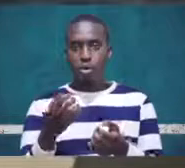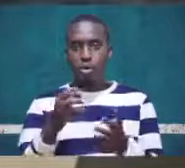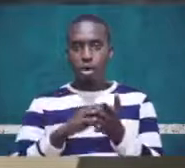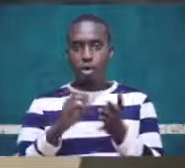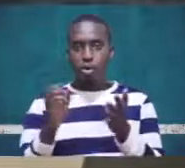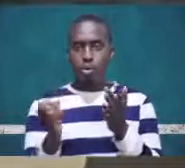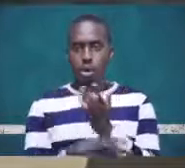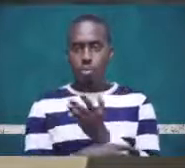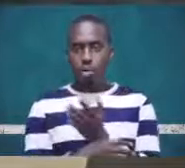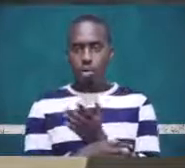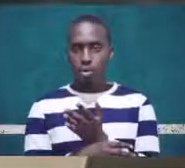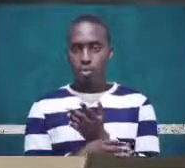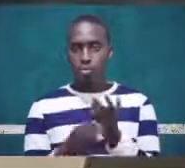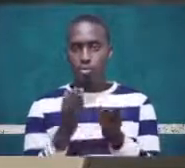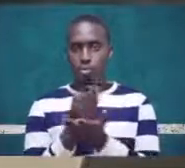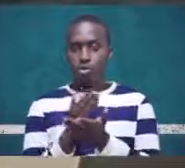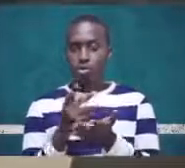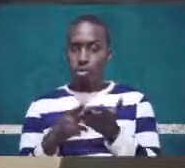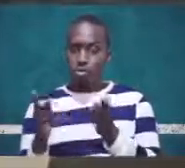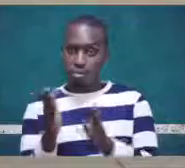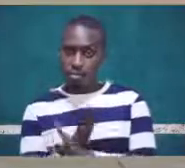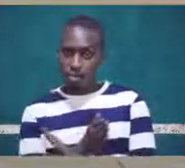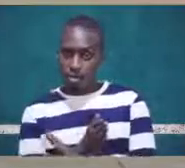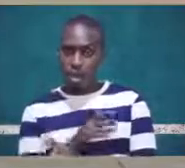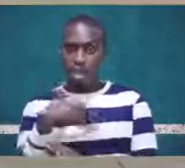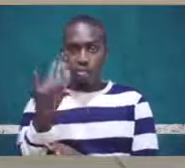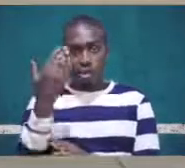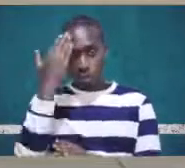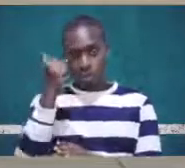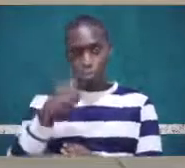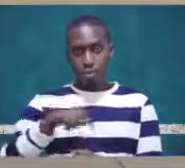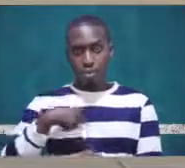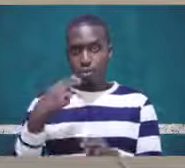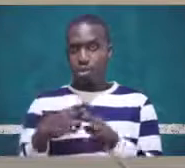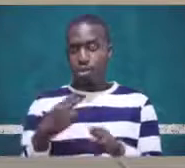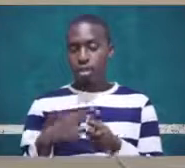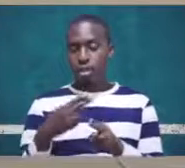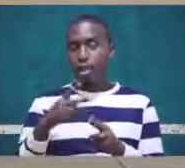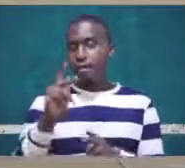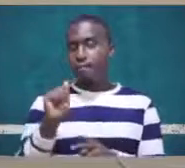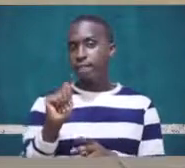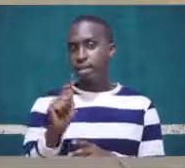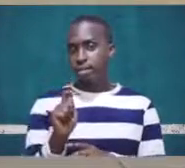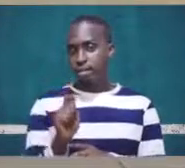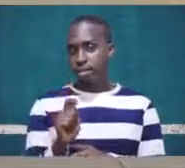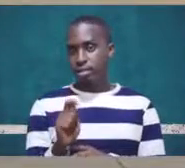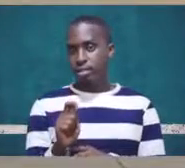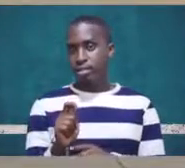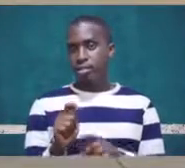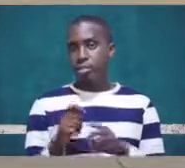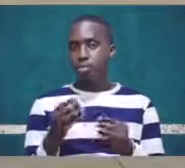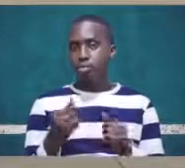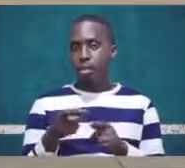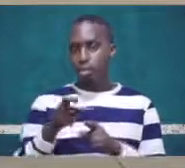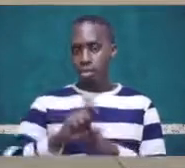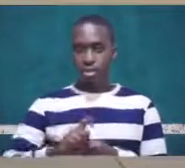money that was before, and then because we call it the VAT, the value added